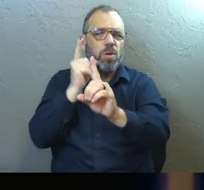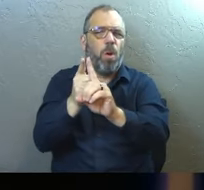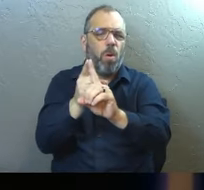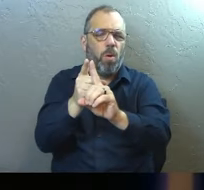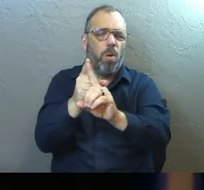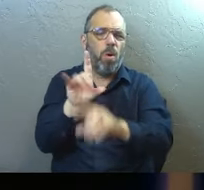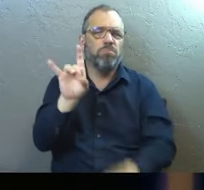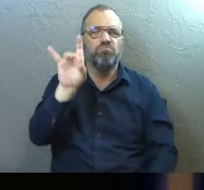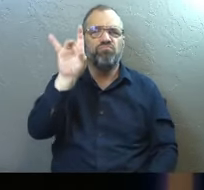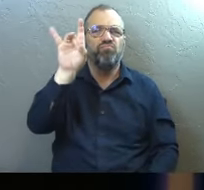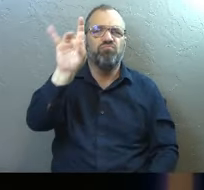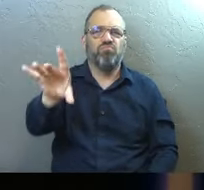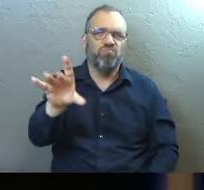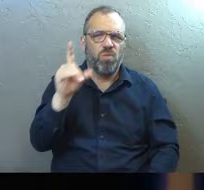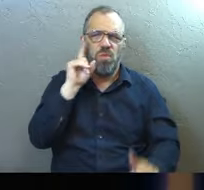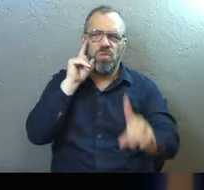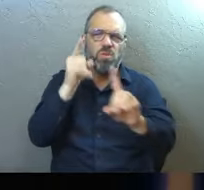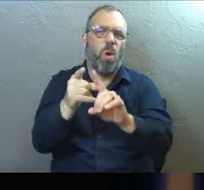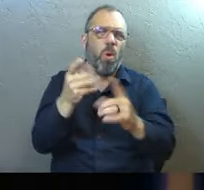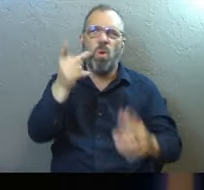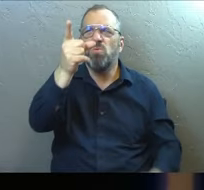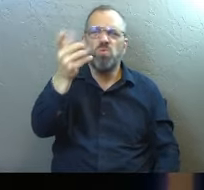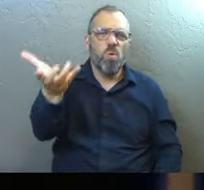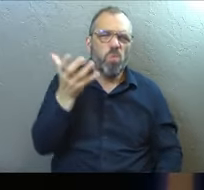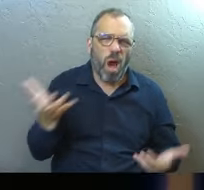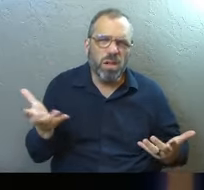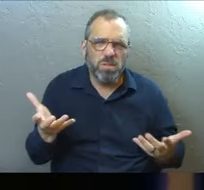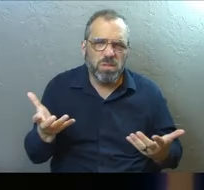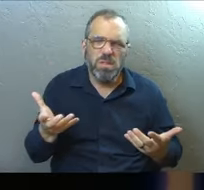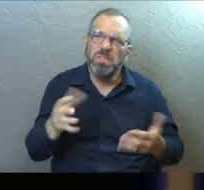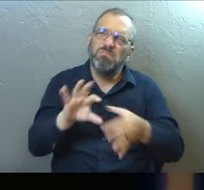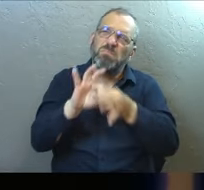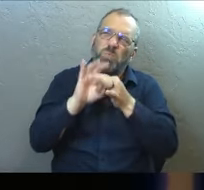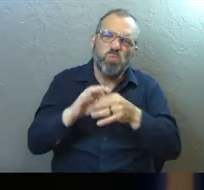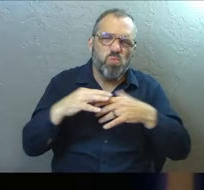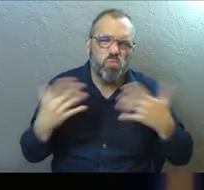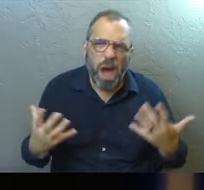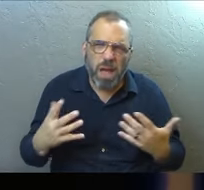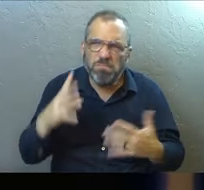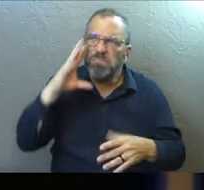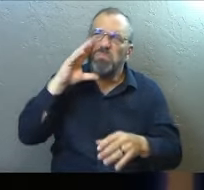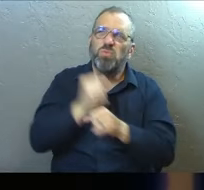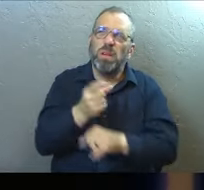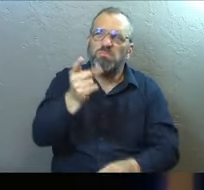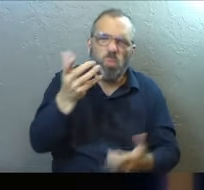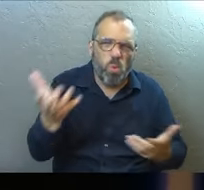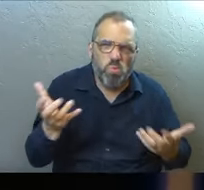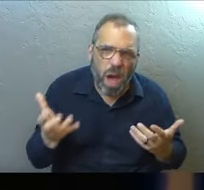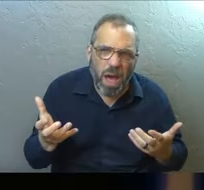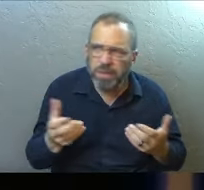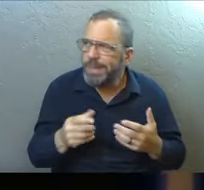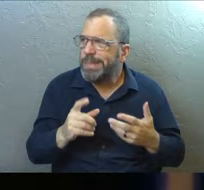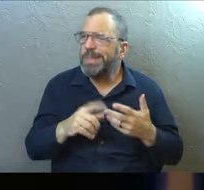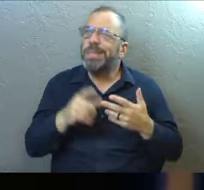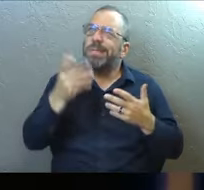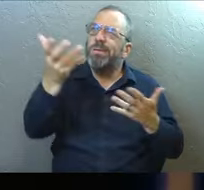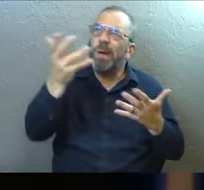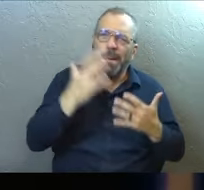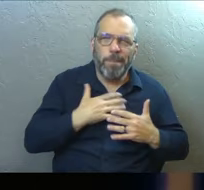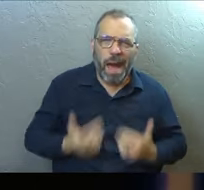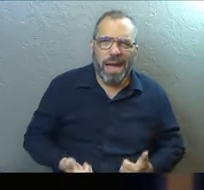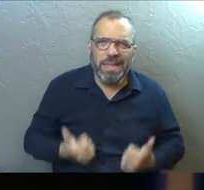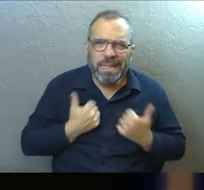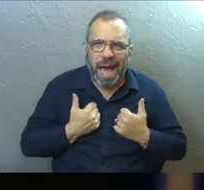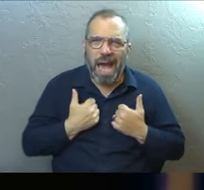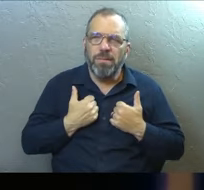there. I want us to look at, okay, what is it that God wants? What is the relationship? What is the trust that he wants for us? What does God want in our life?